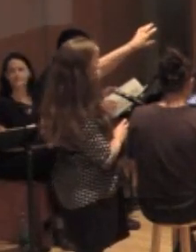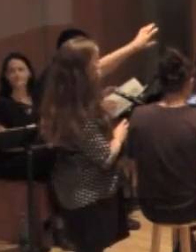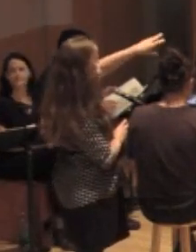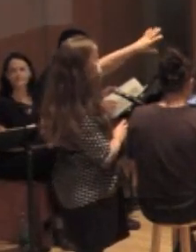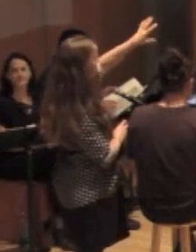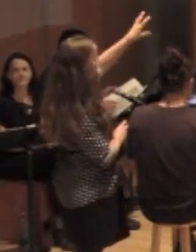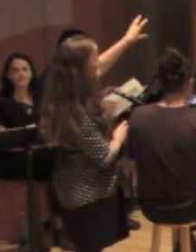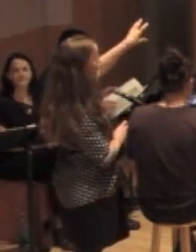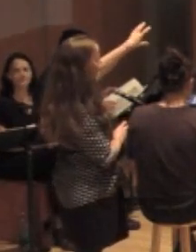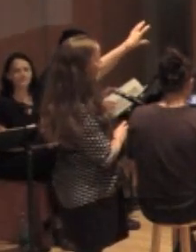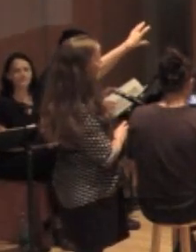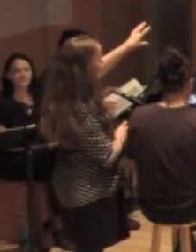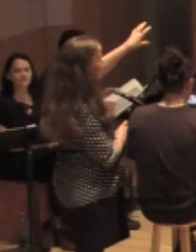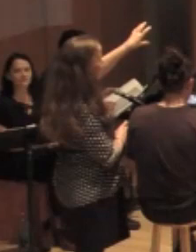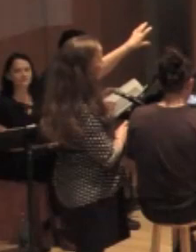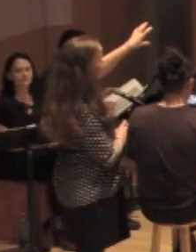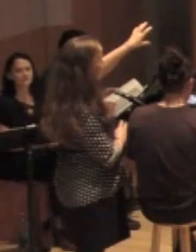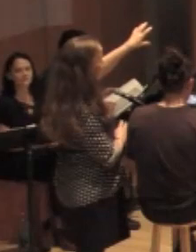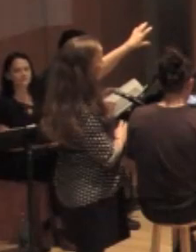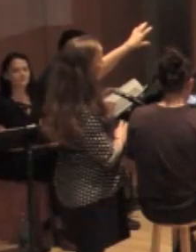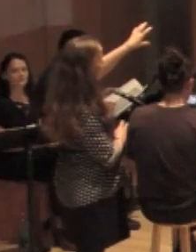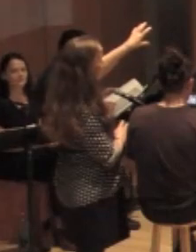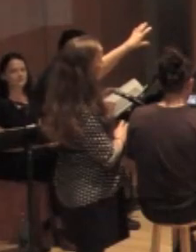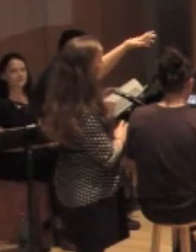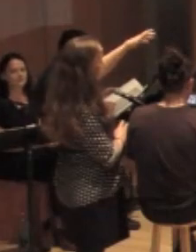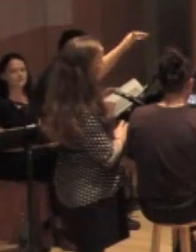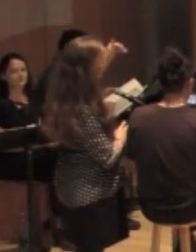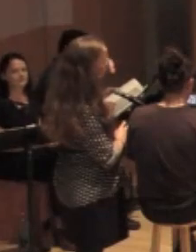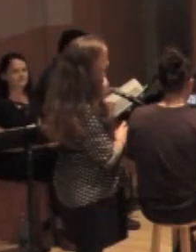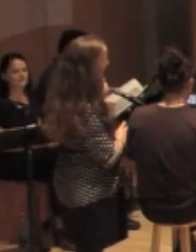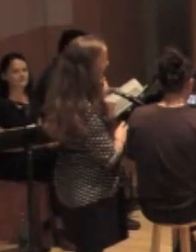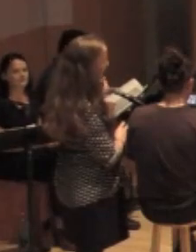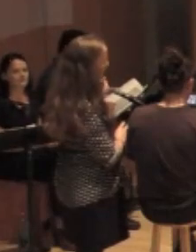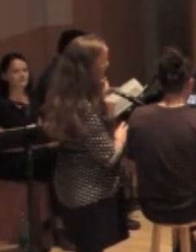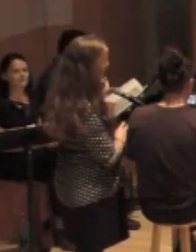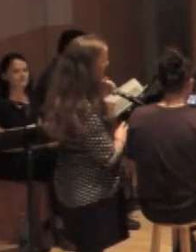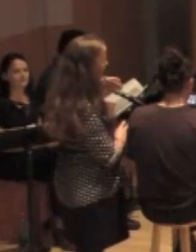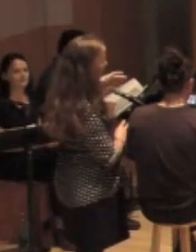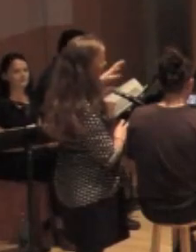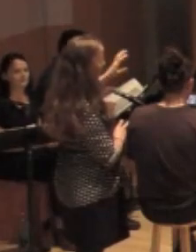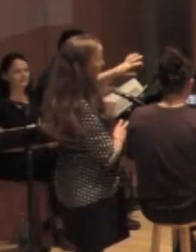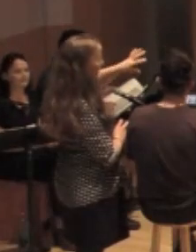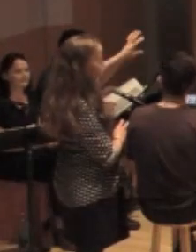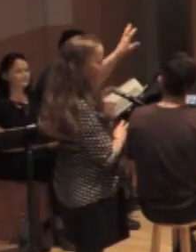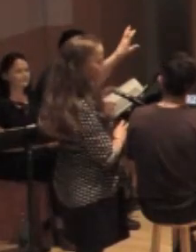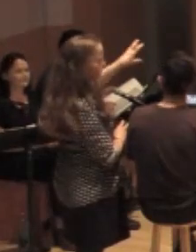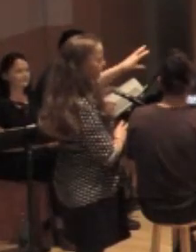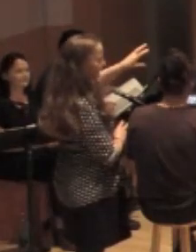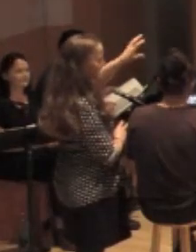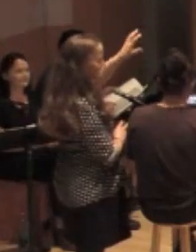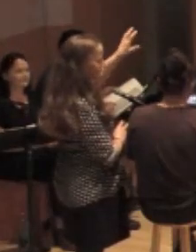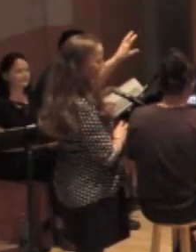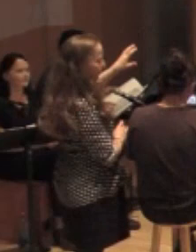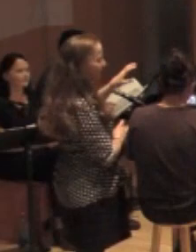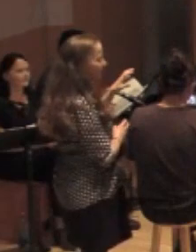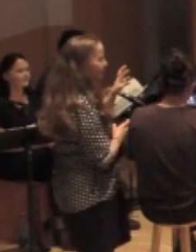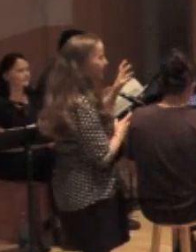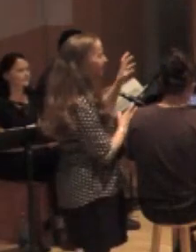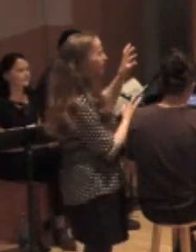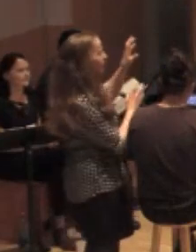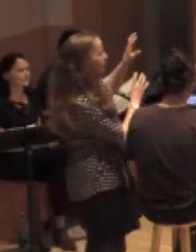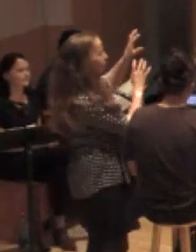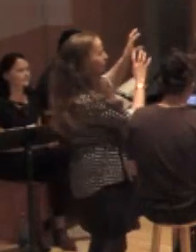something about getting two auditions at the same I want them done right now I don't want to